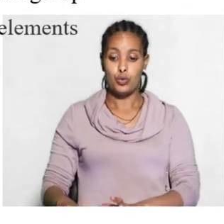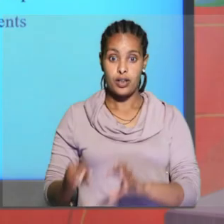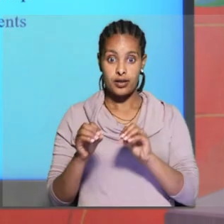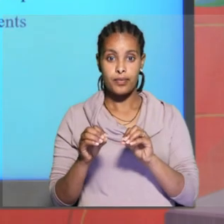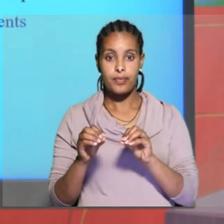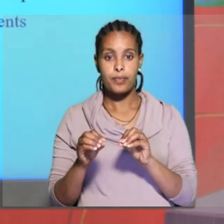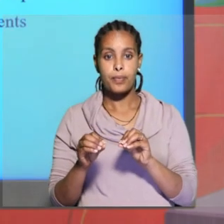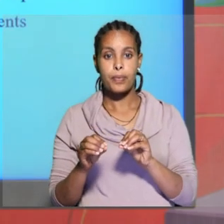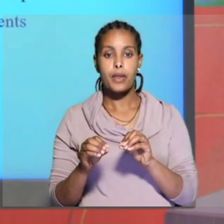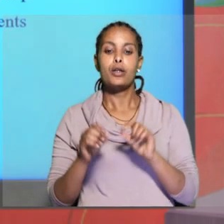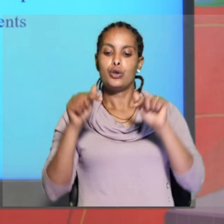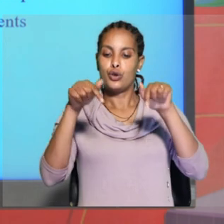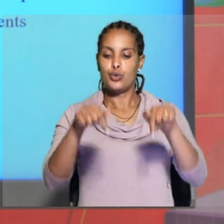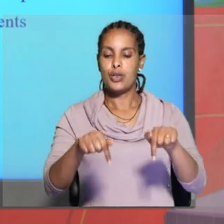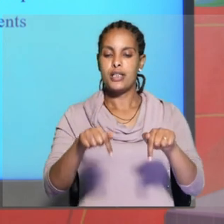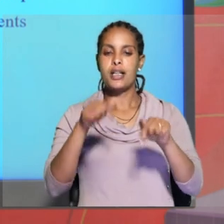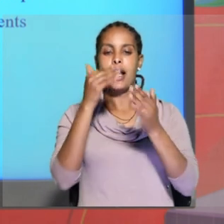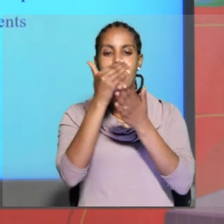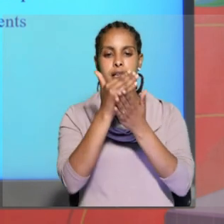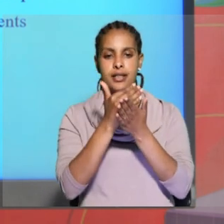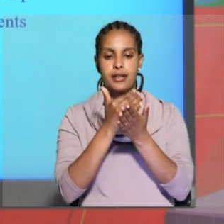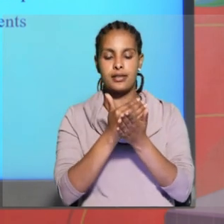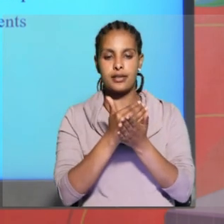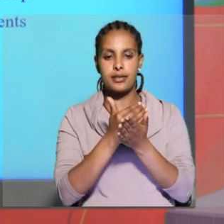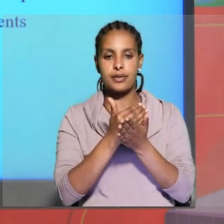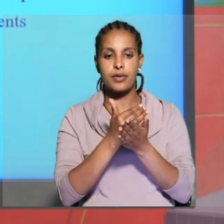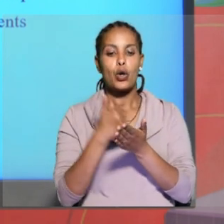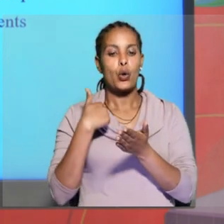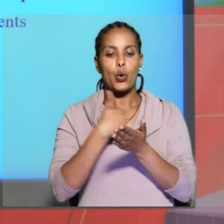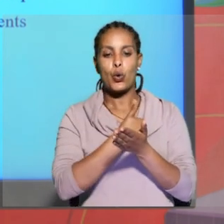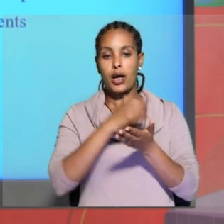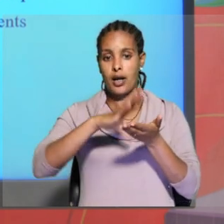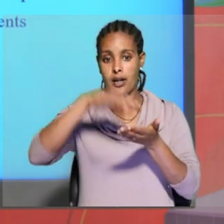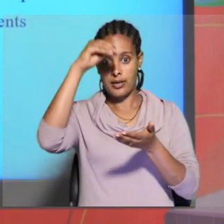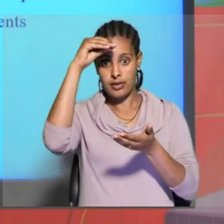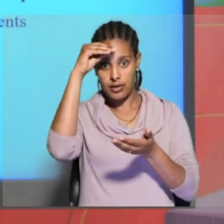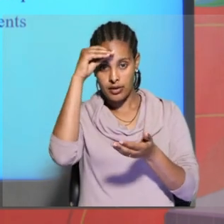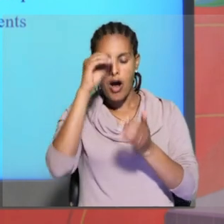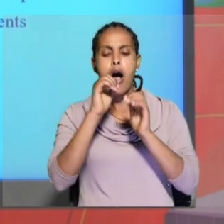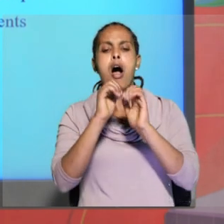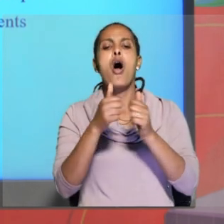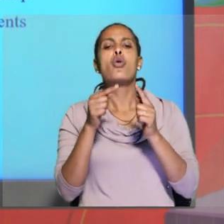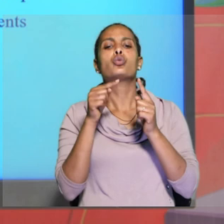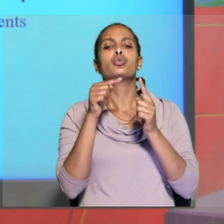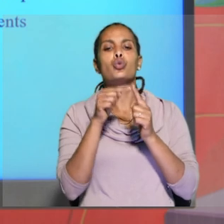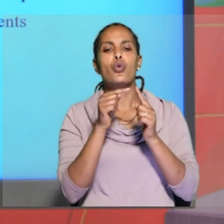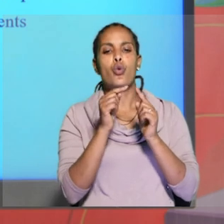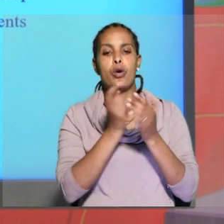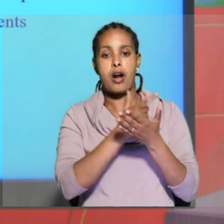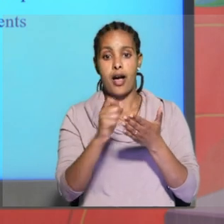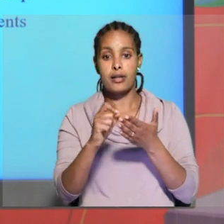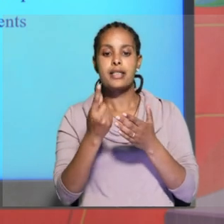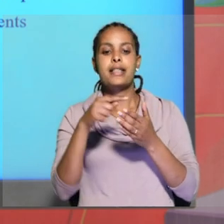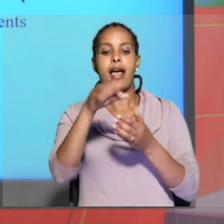Students, in our today's lesson, we learned how to write